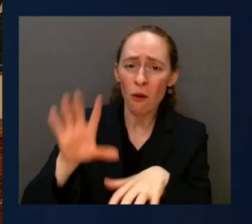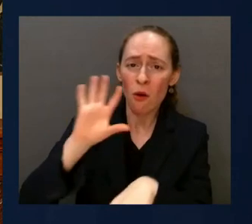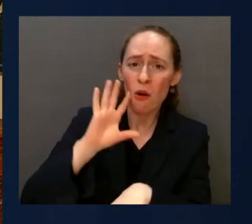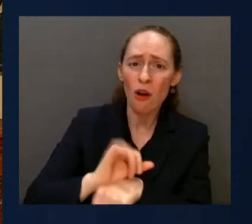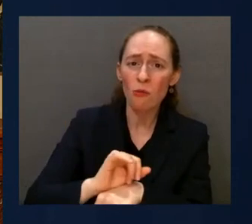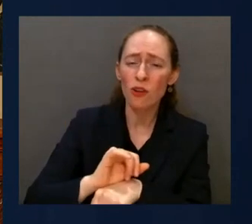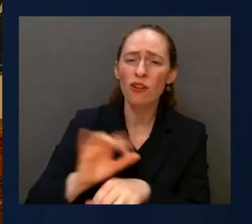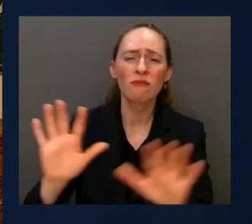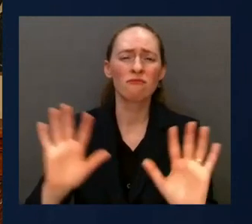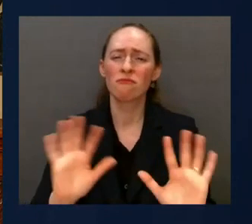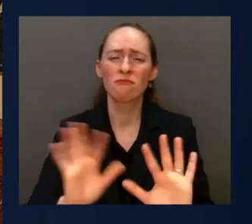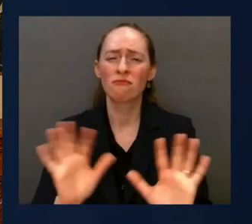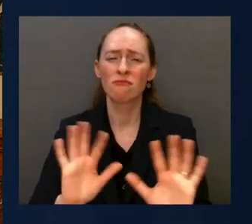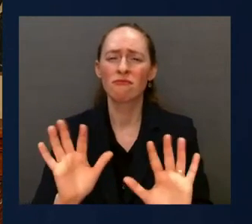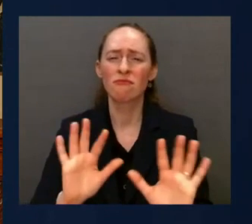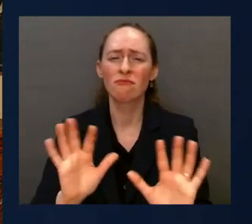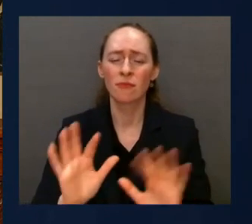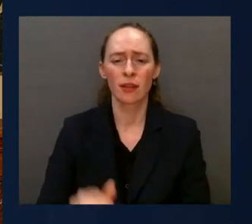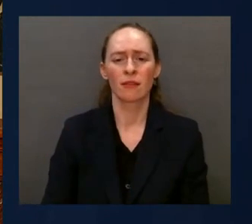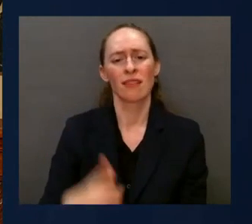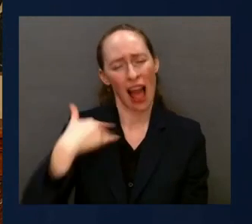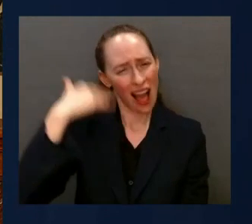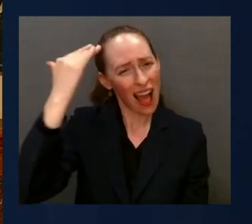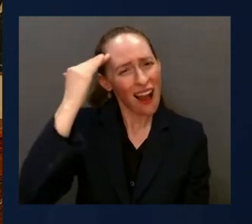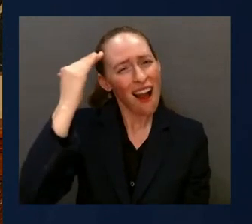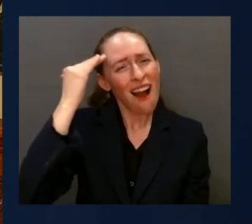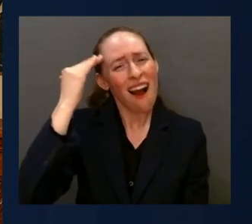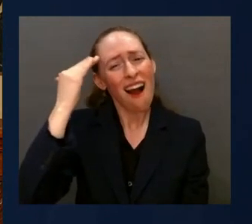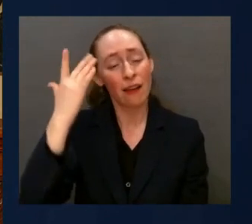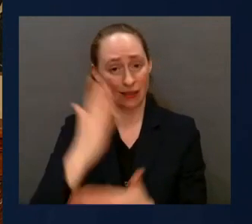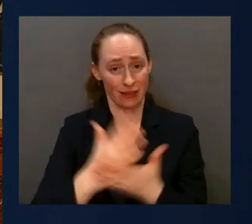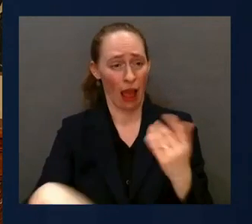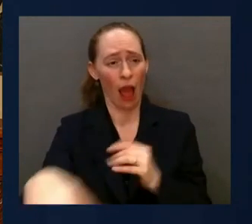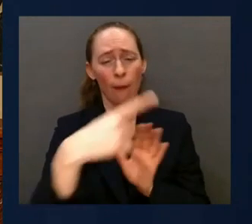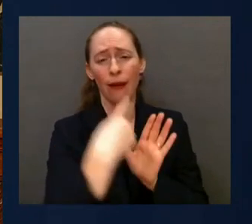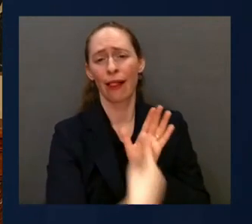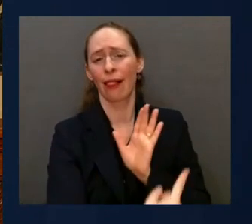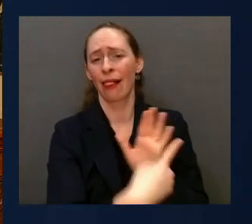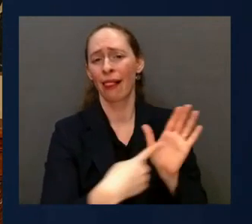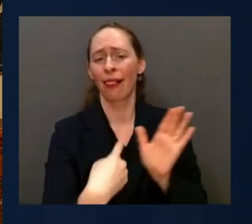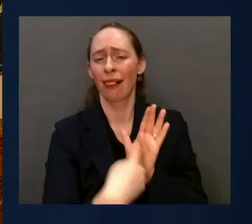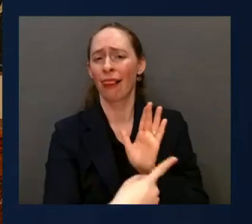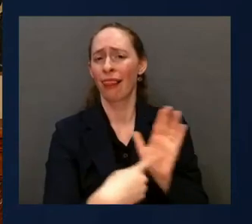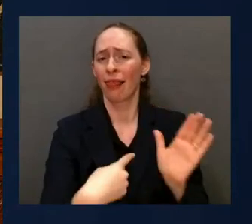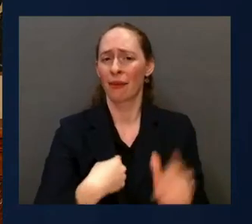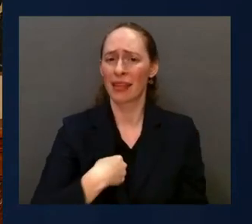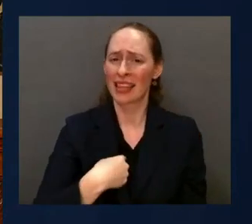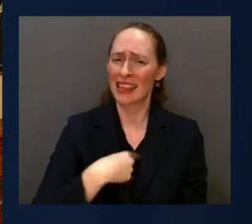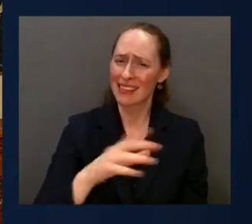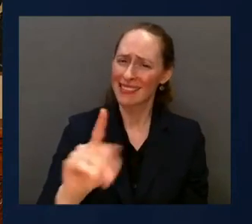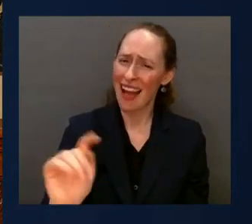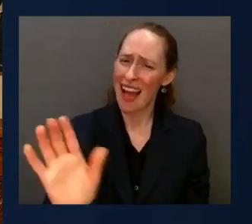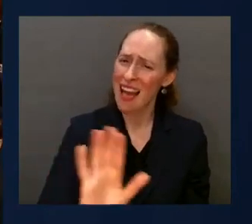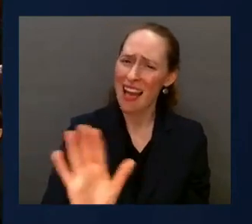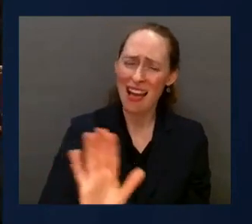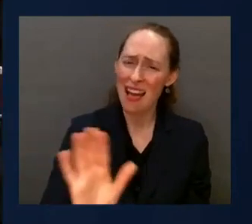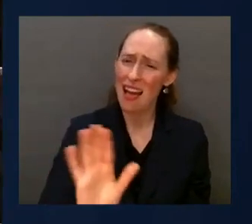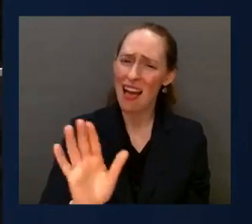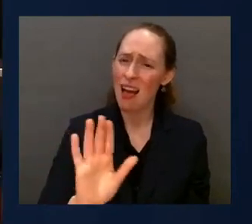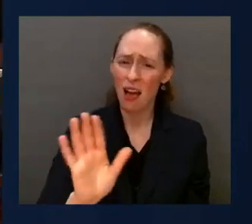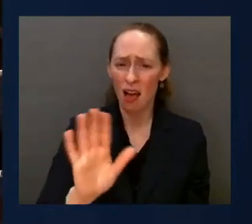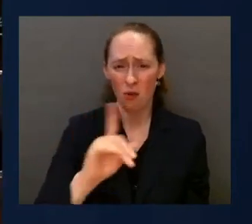I get criticized for this, but I make no excuses for it, we're going to buy American. We're going to buy American. Folks,